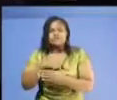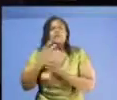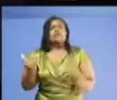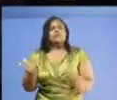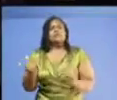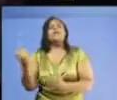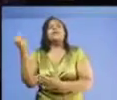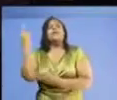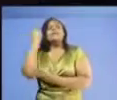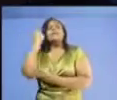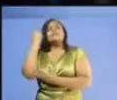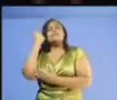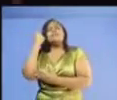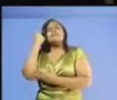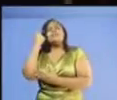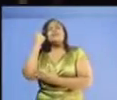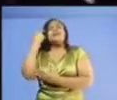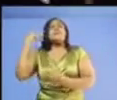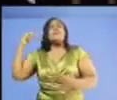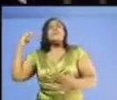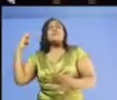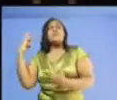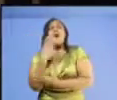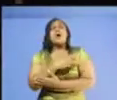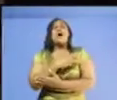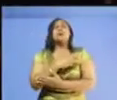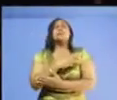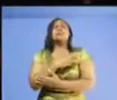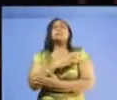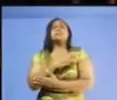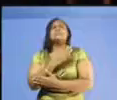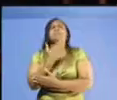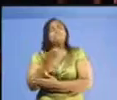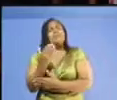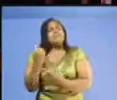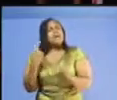the worst thing that happened to you in 2020.